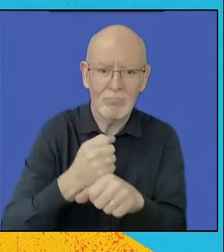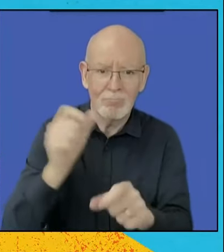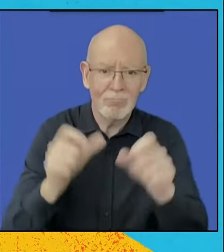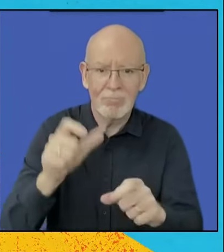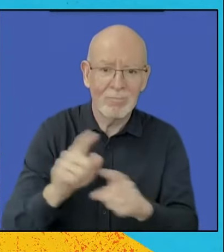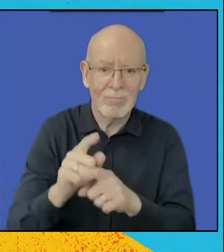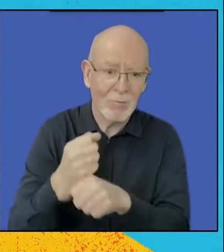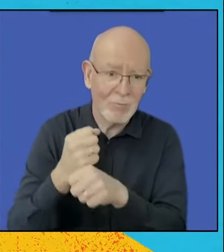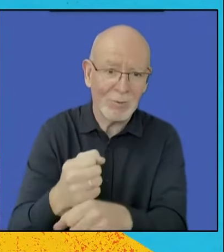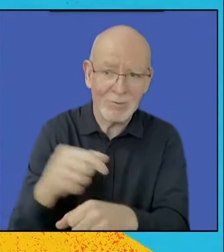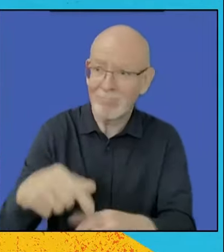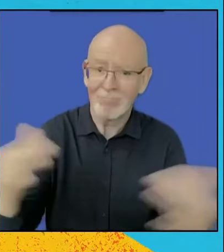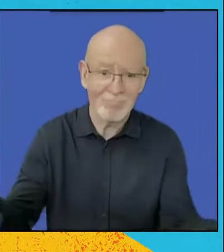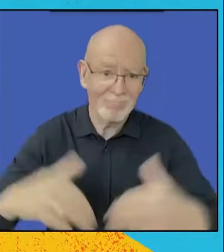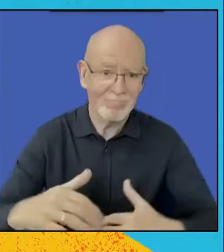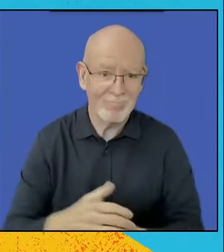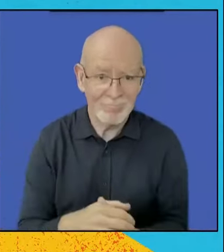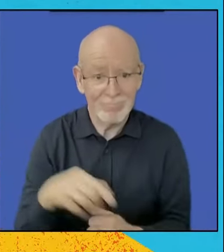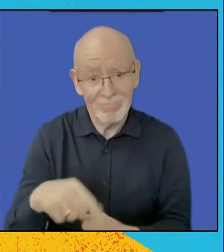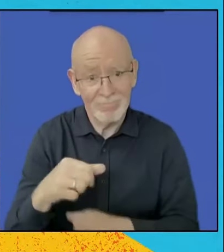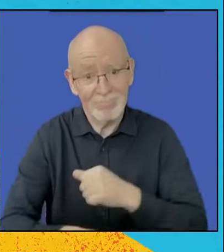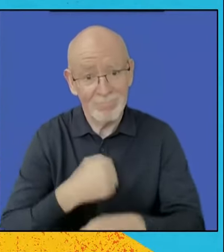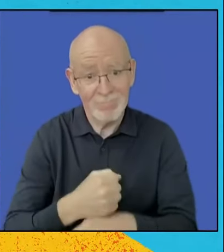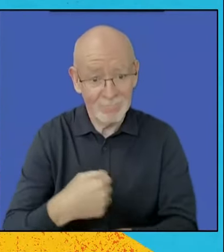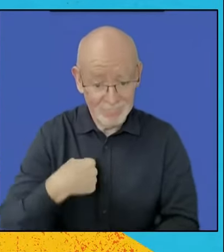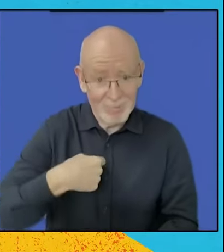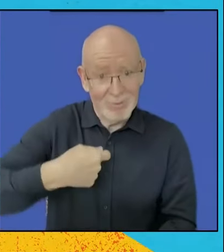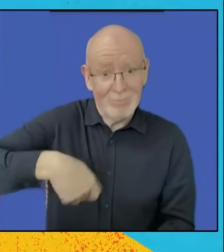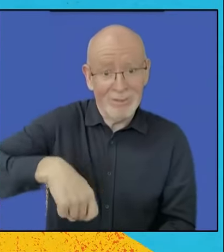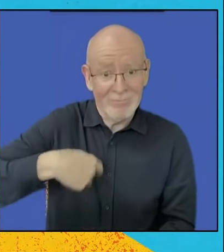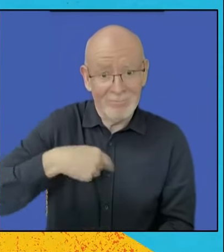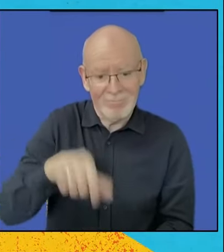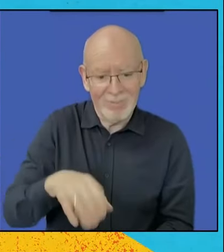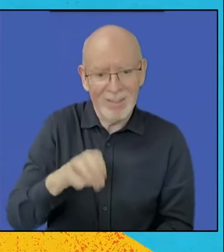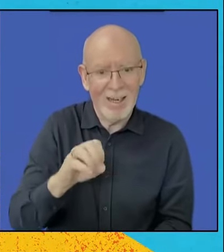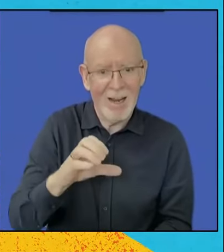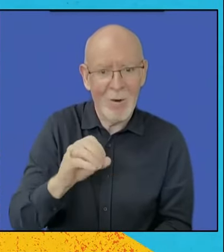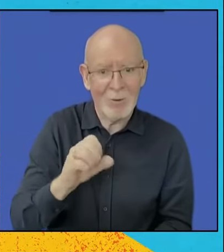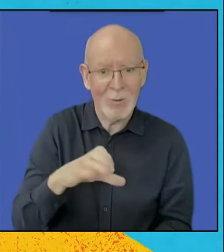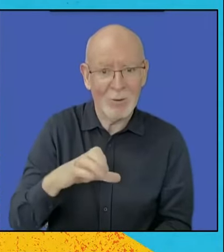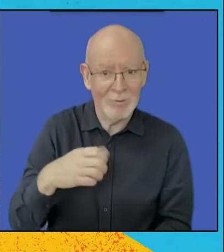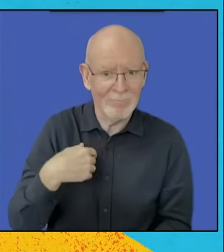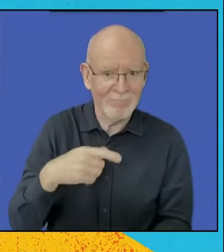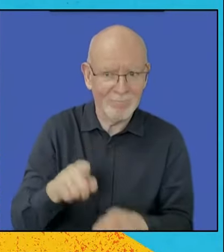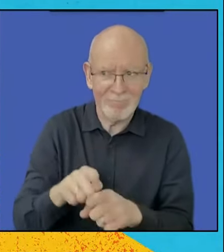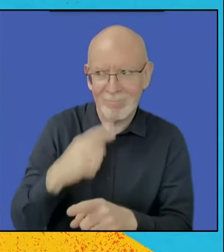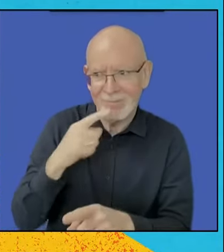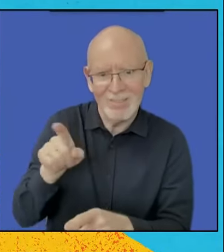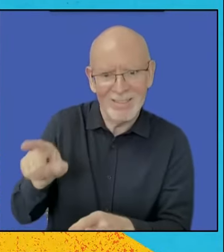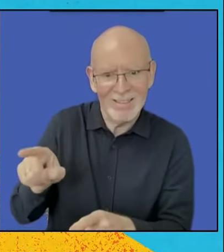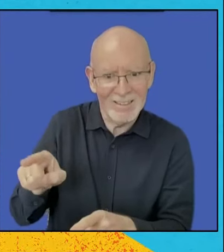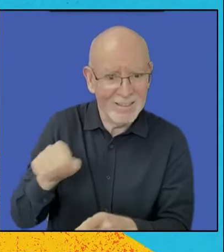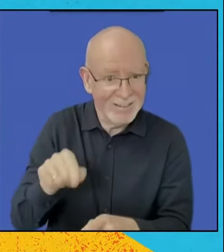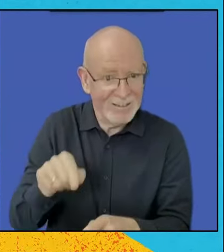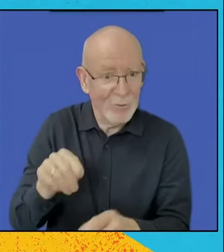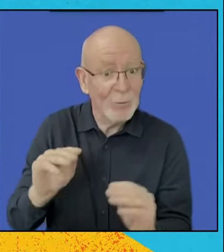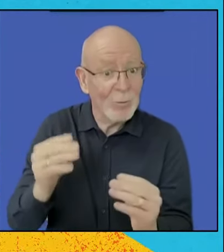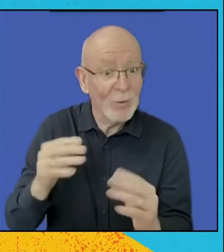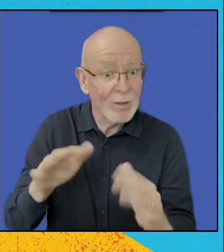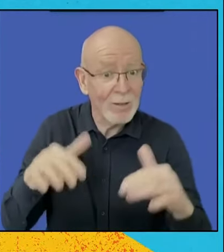poverty around the world. To address these challenges, we have repeatedly heard that the world needs more